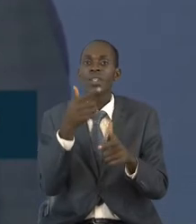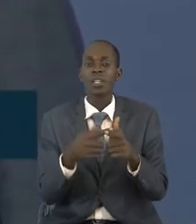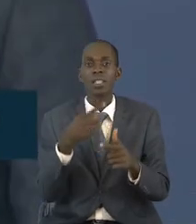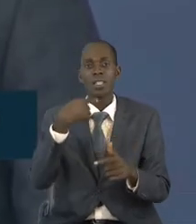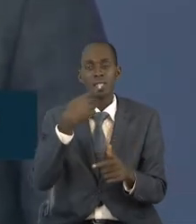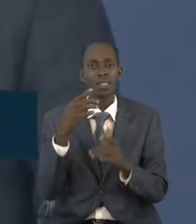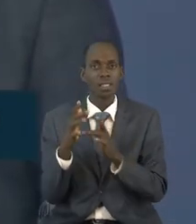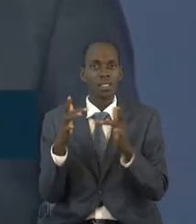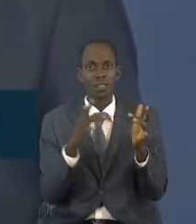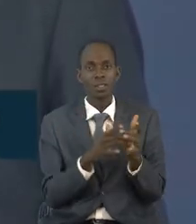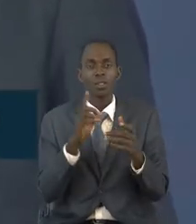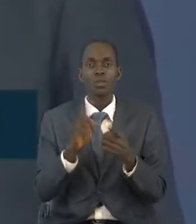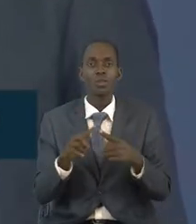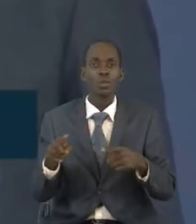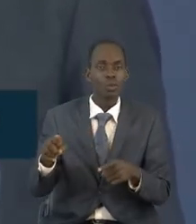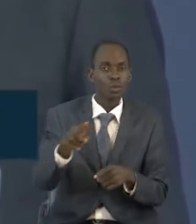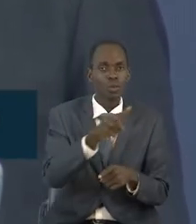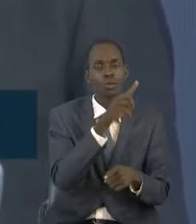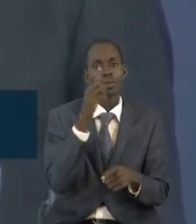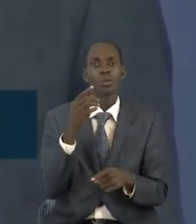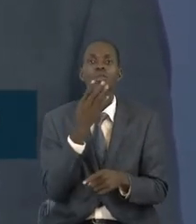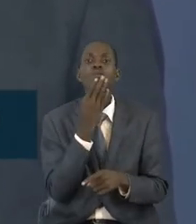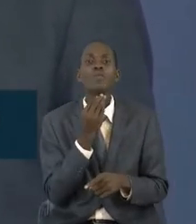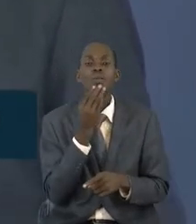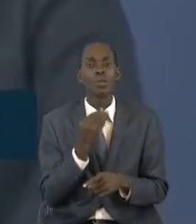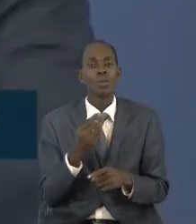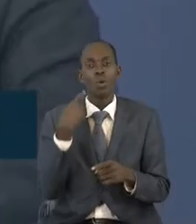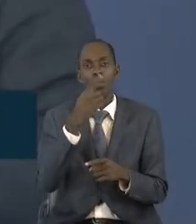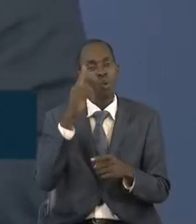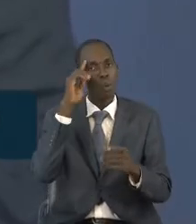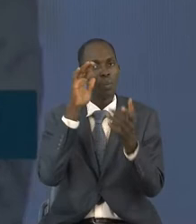Jesus to those Jews which believed on him,